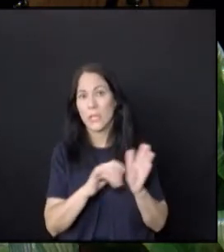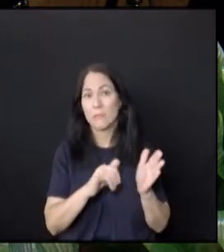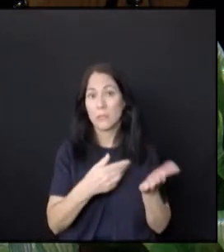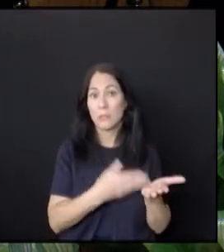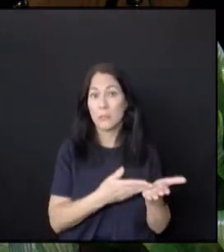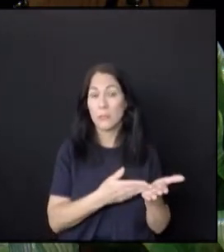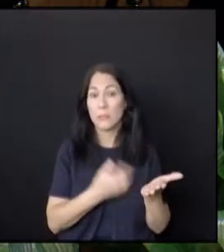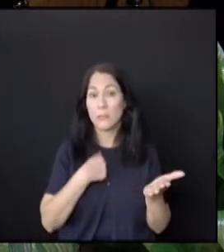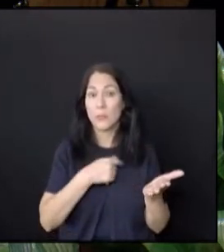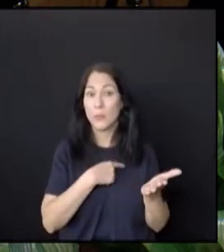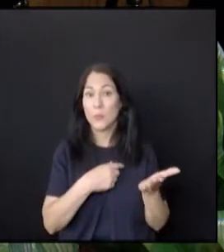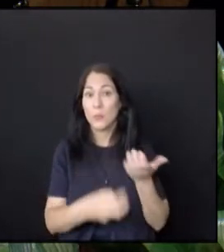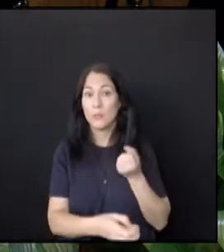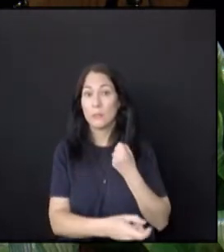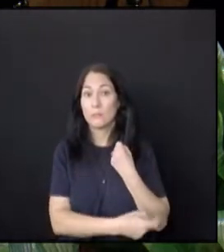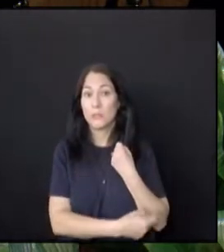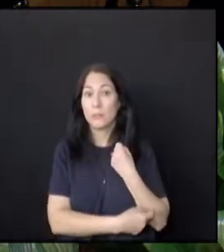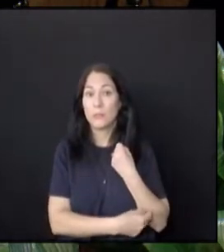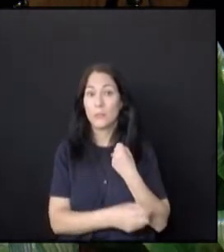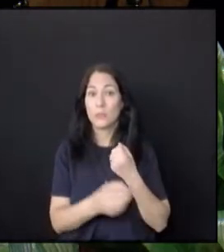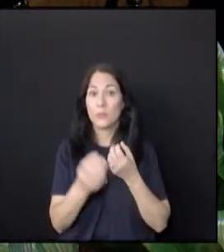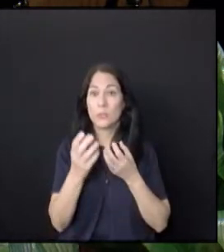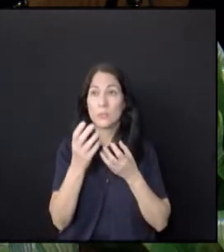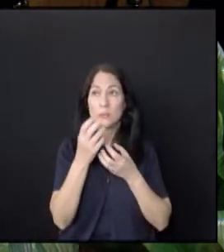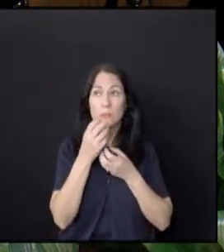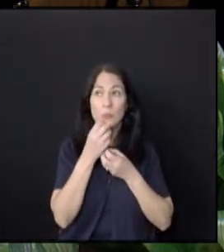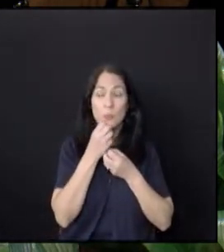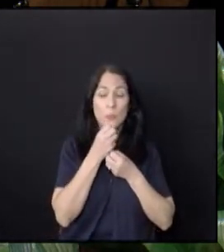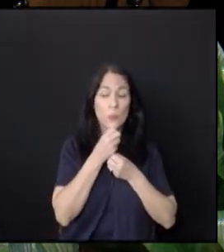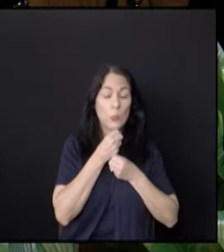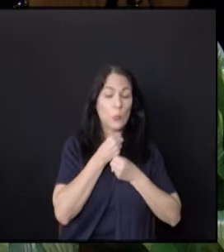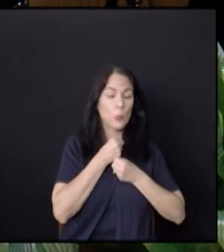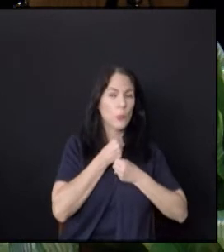where we are tempted to hold on,